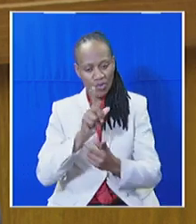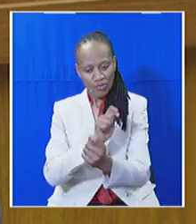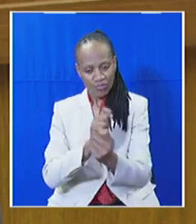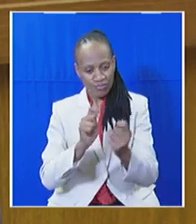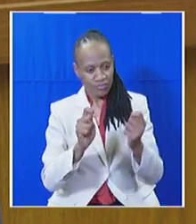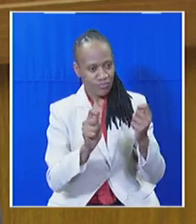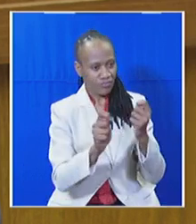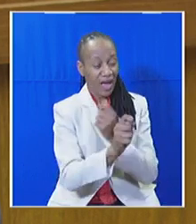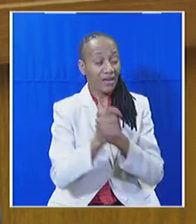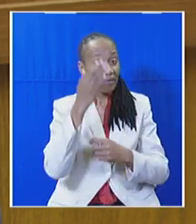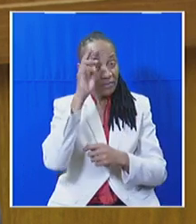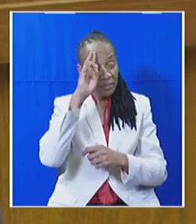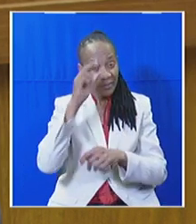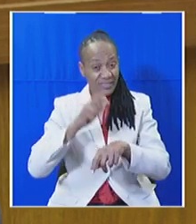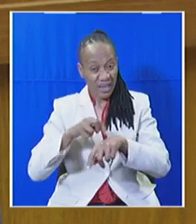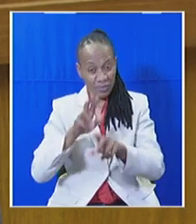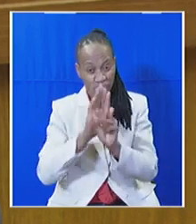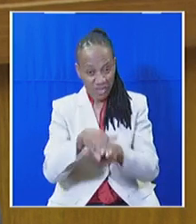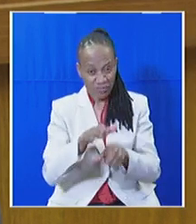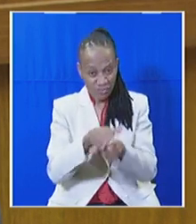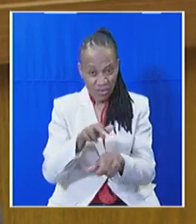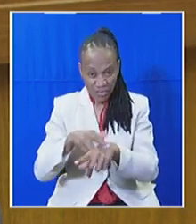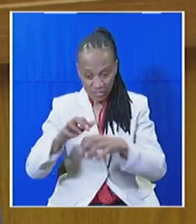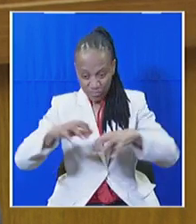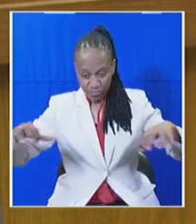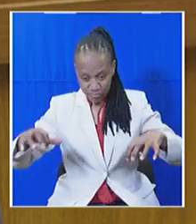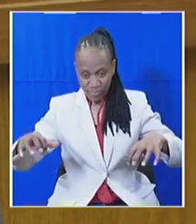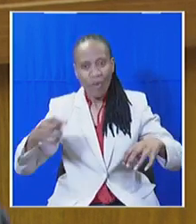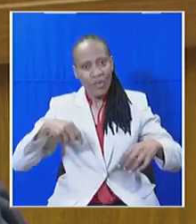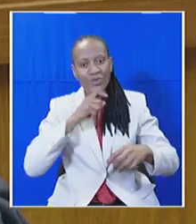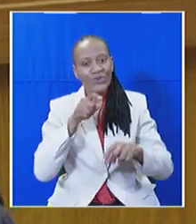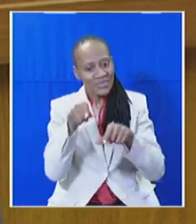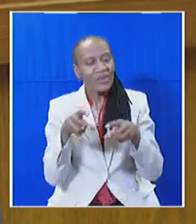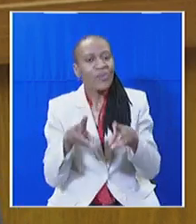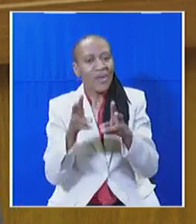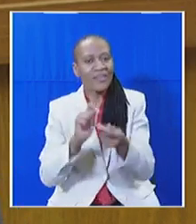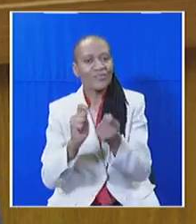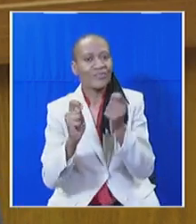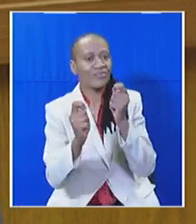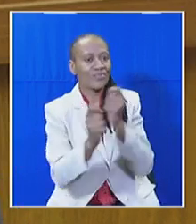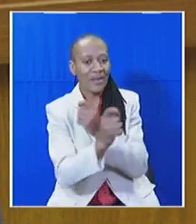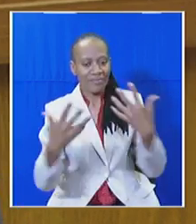from apartheid colonialism to democracy. I thank you, Madam Speaker.